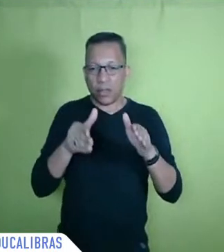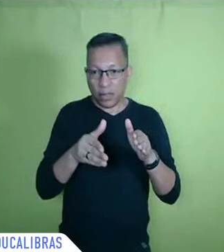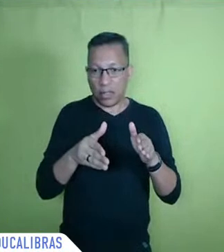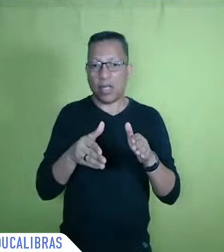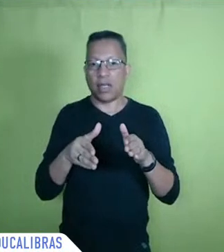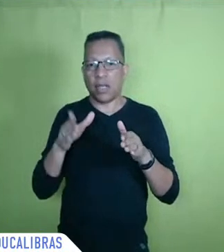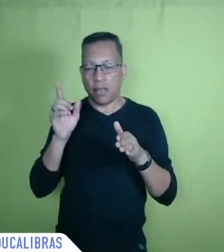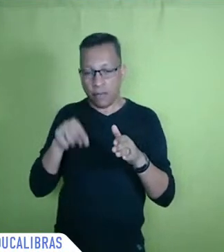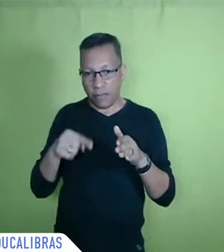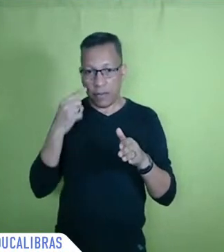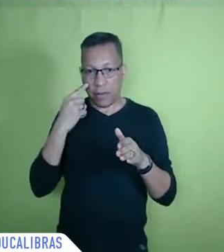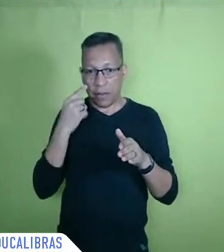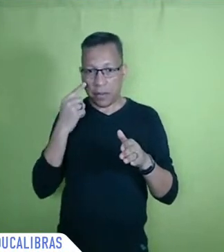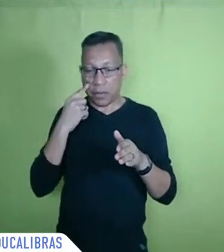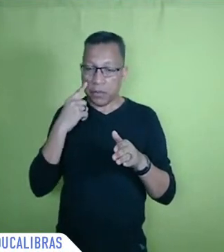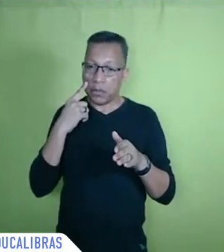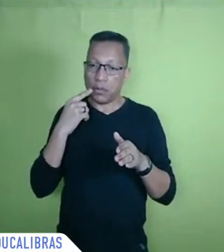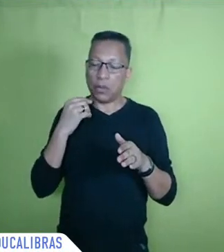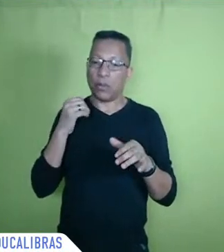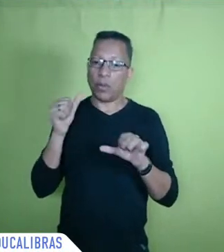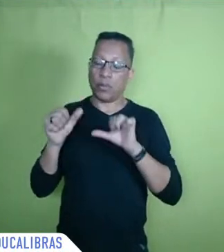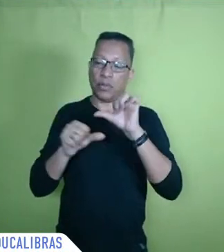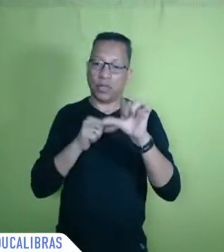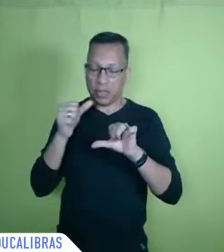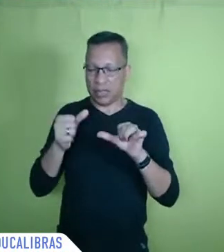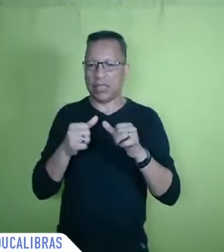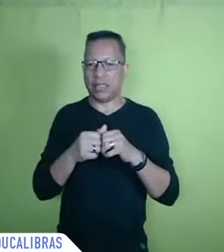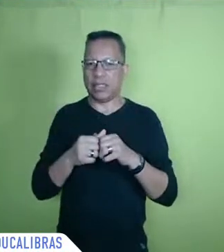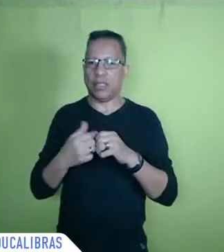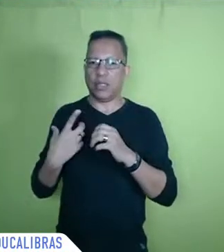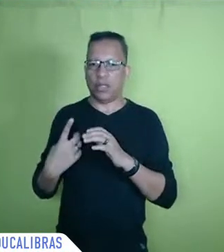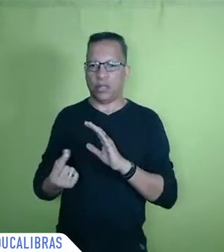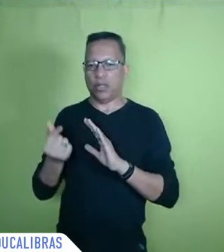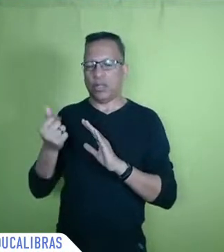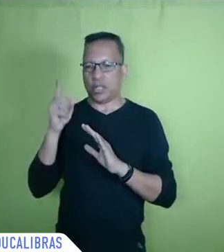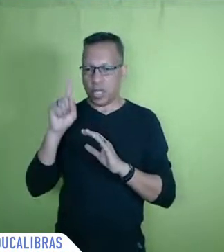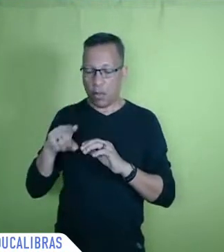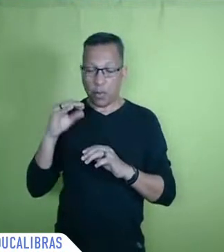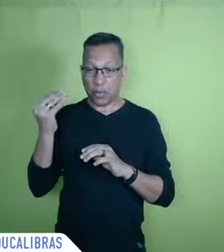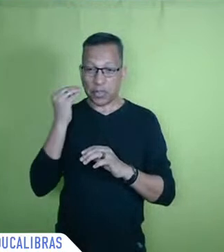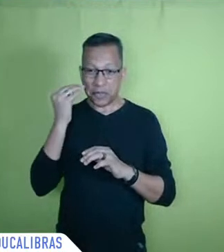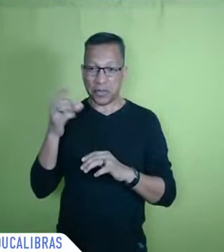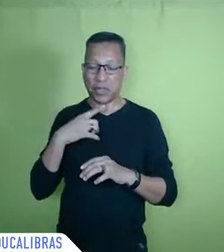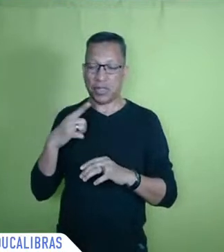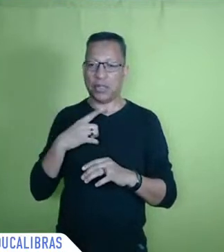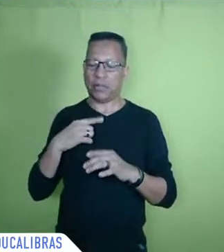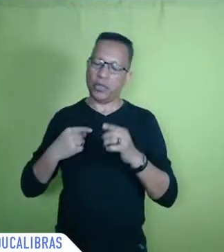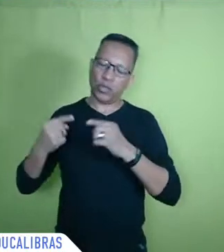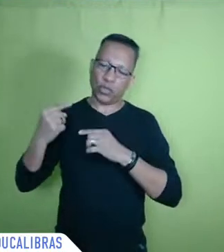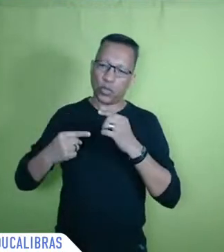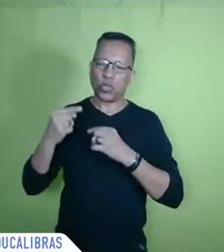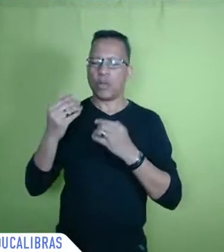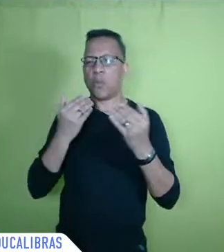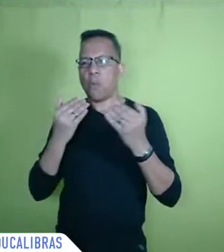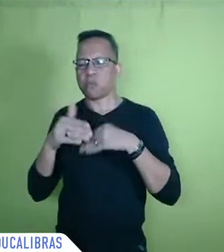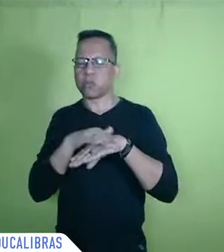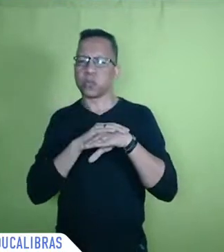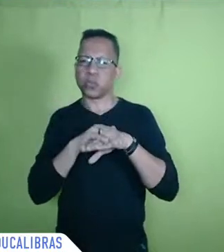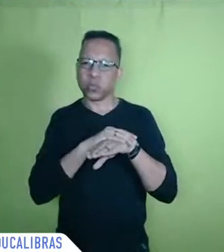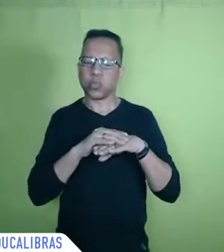or not. So we have to take this opportunity to associate this financing to this change